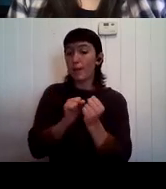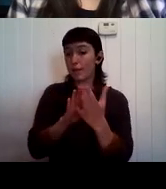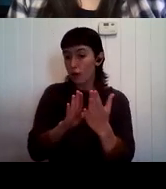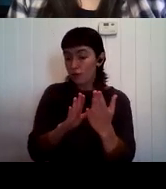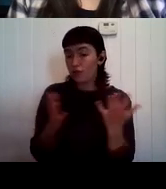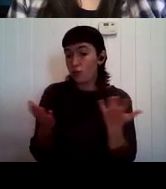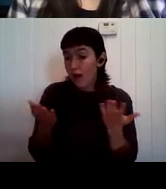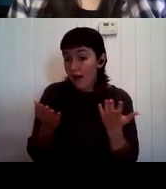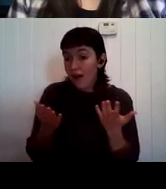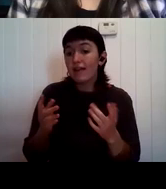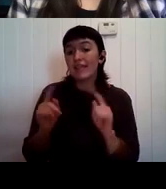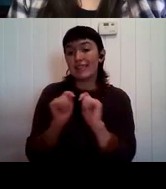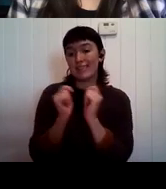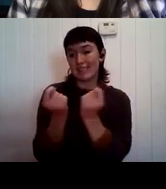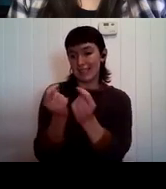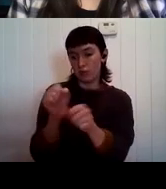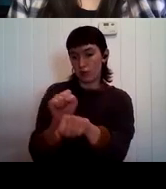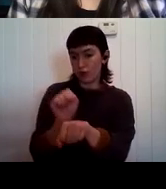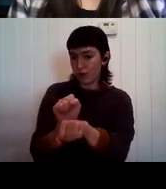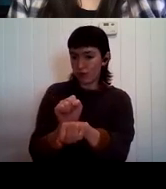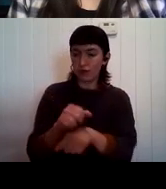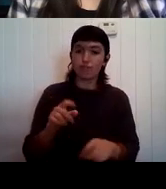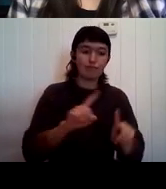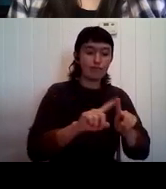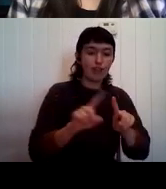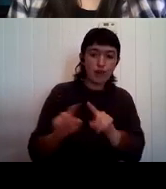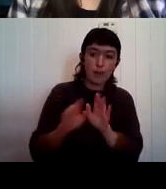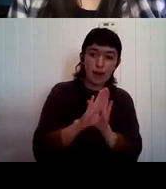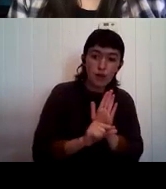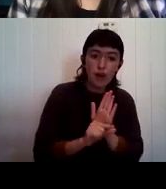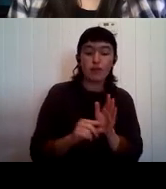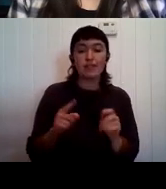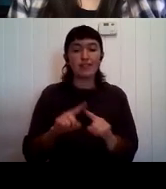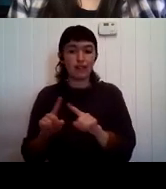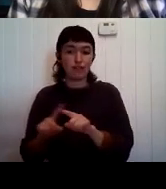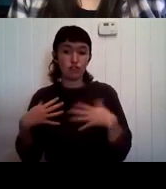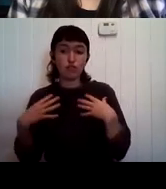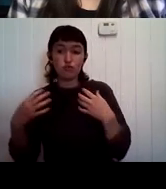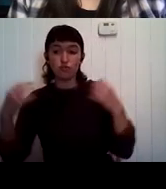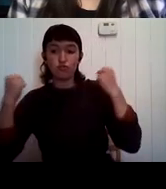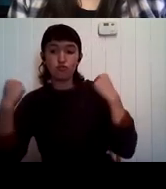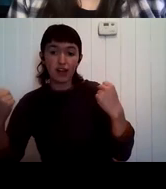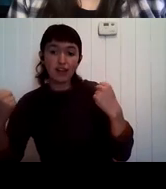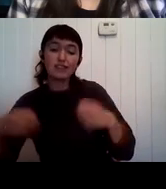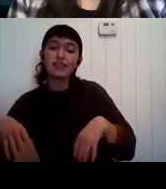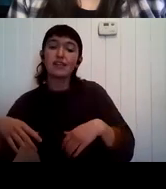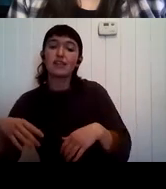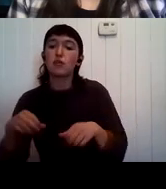different backgrounds, disciplines, strengths. We come together and we prevent and solve health